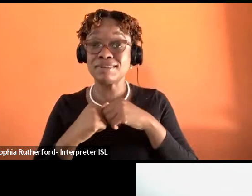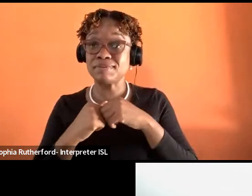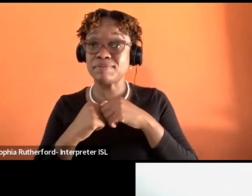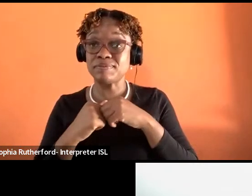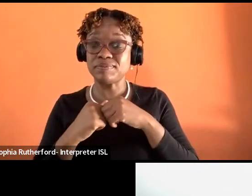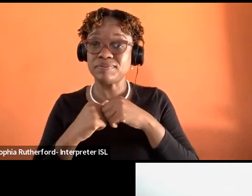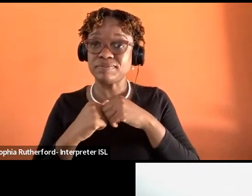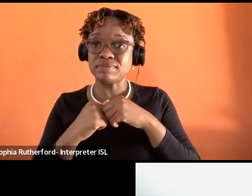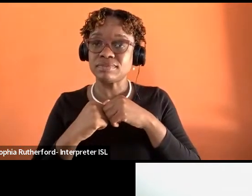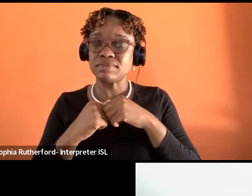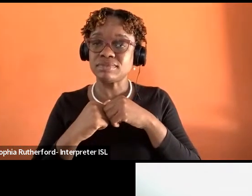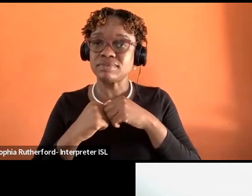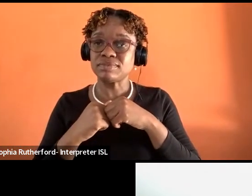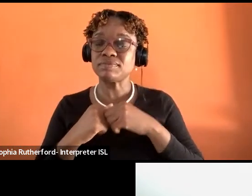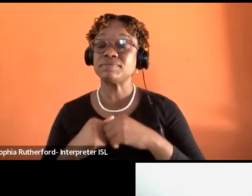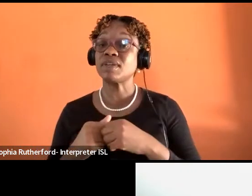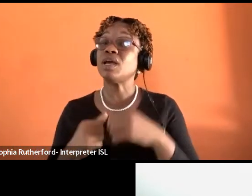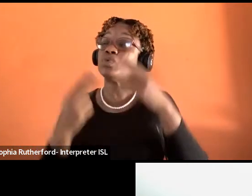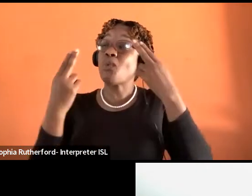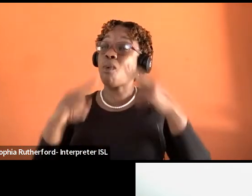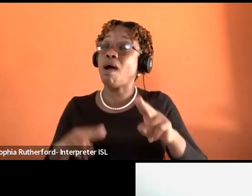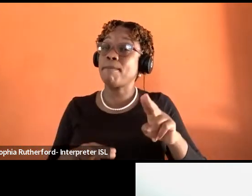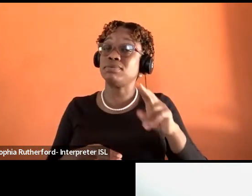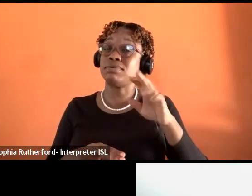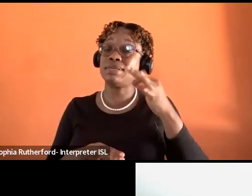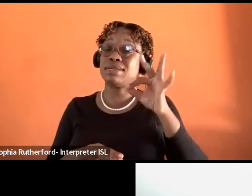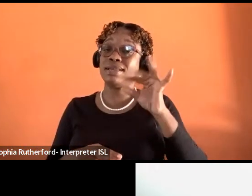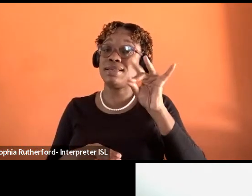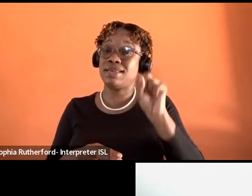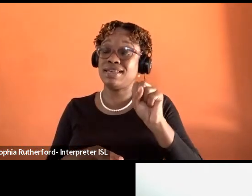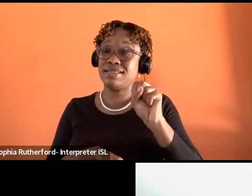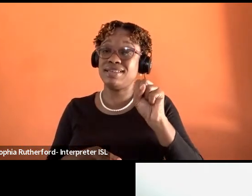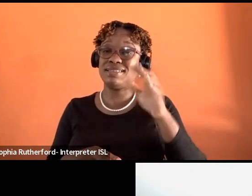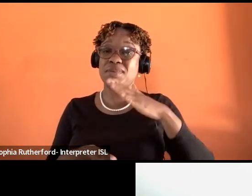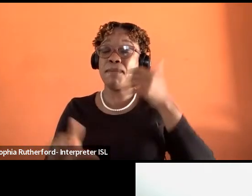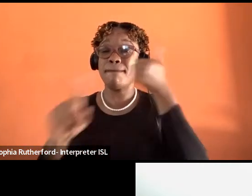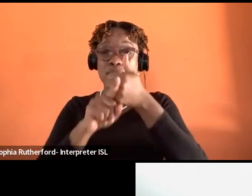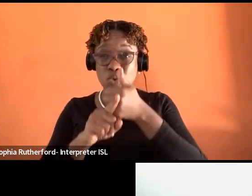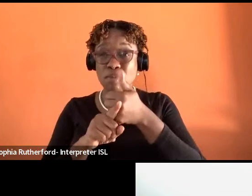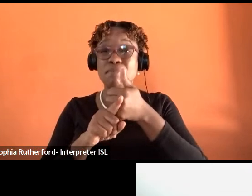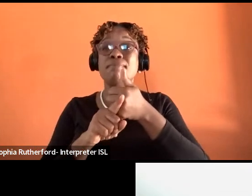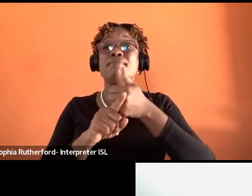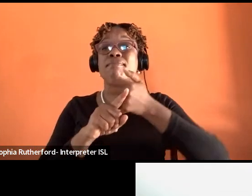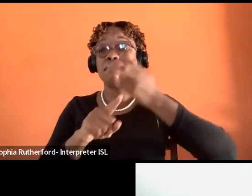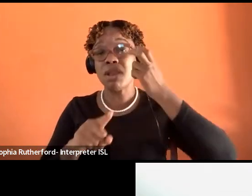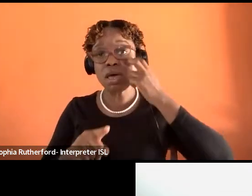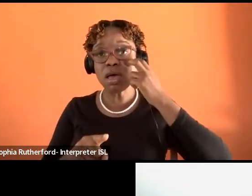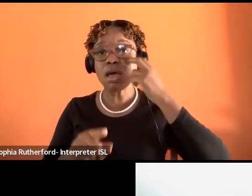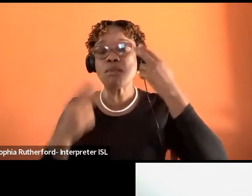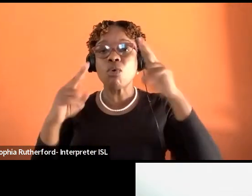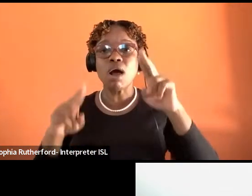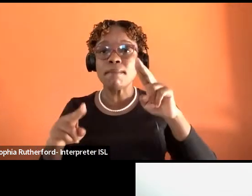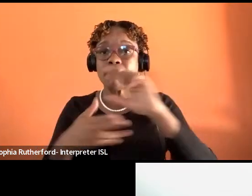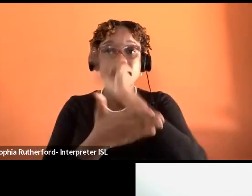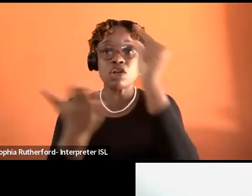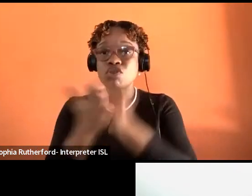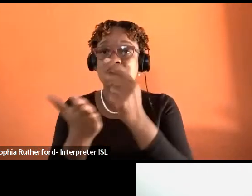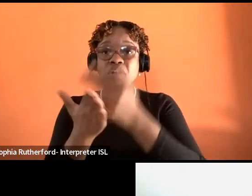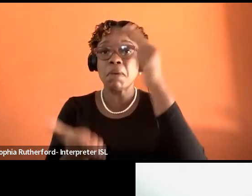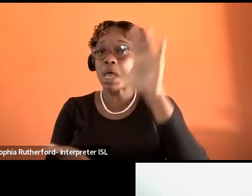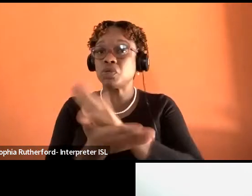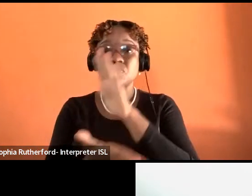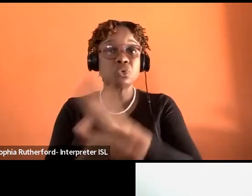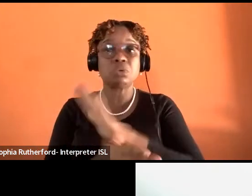developed glaucoma that contributed to me graduating from high school without a single subject. If